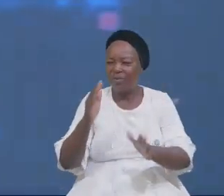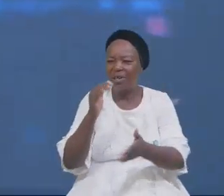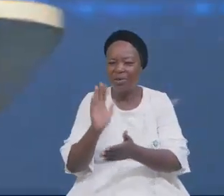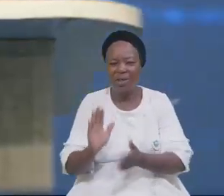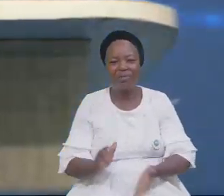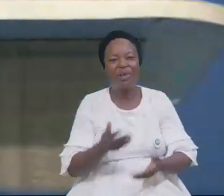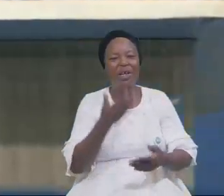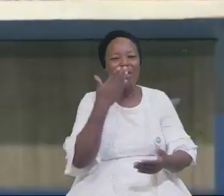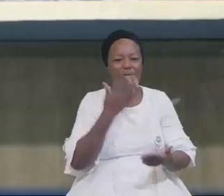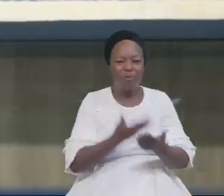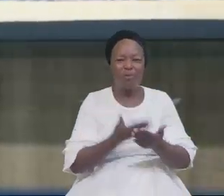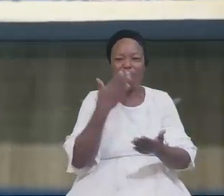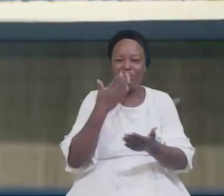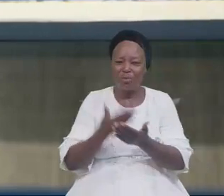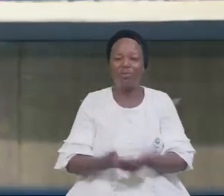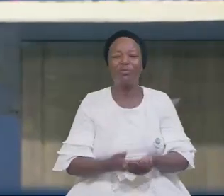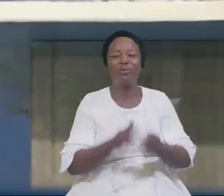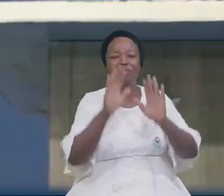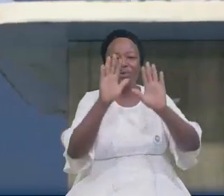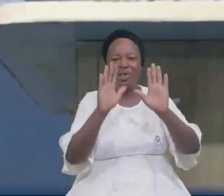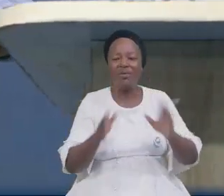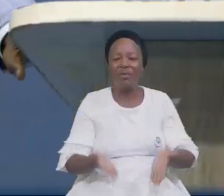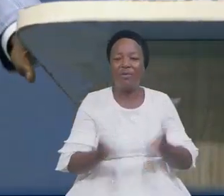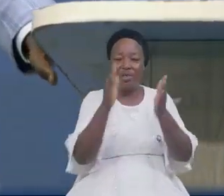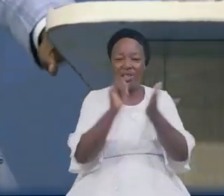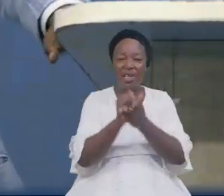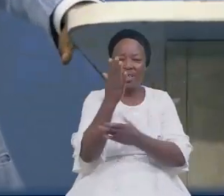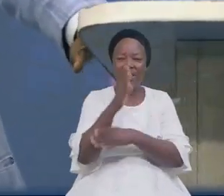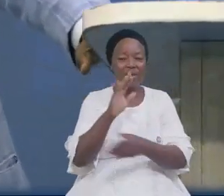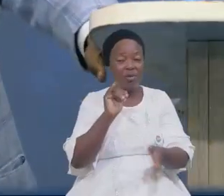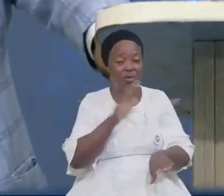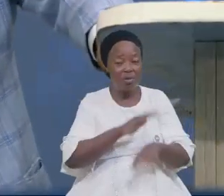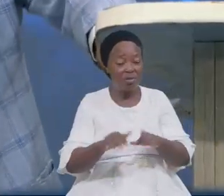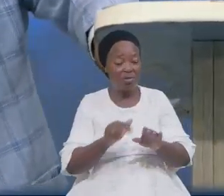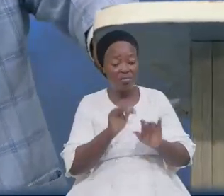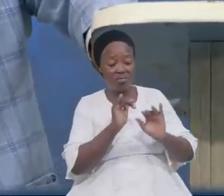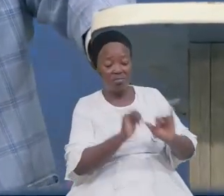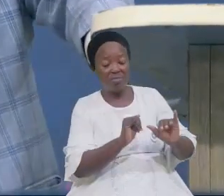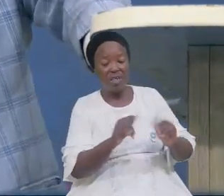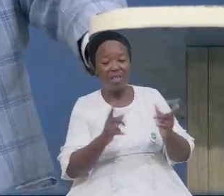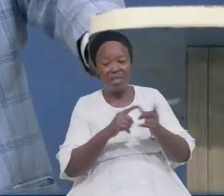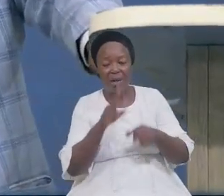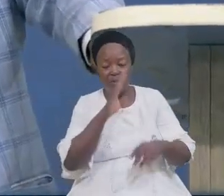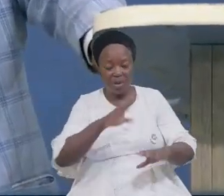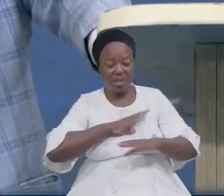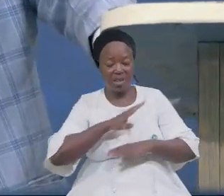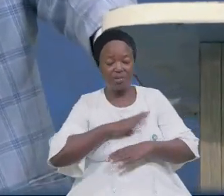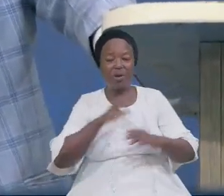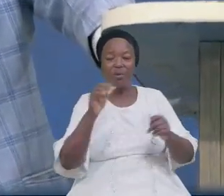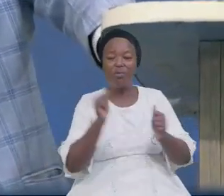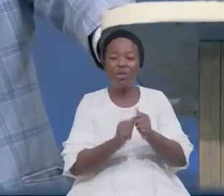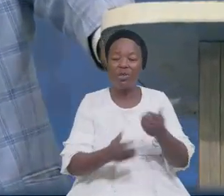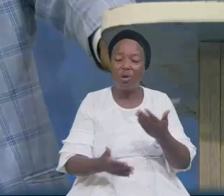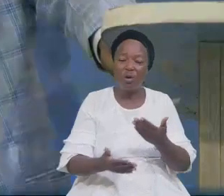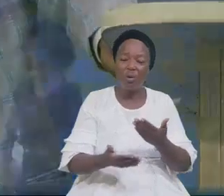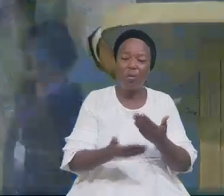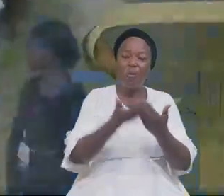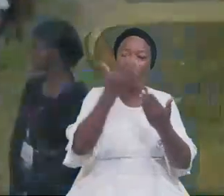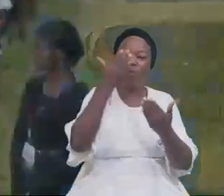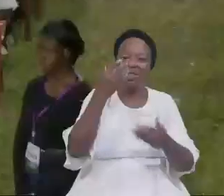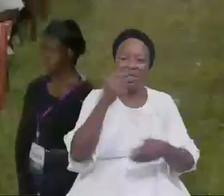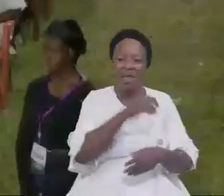that hand, raise up that hand. Don't stay behind. Don't be satisfied with almost a